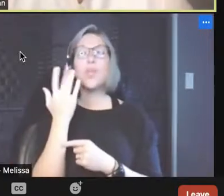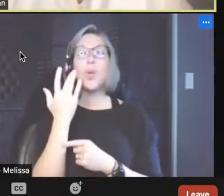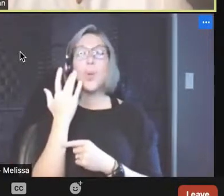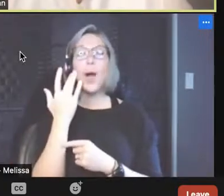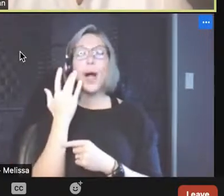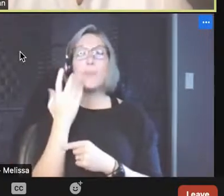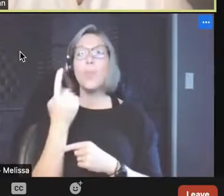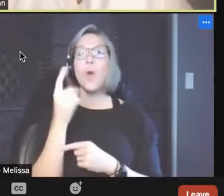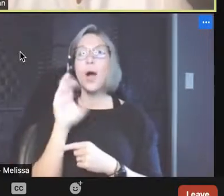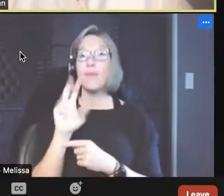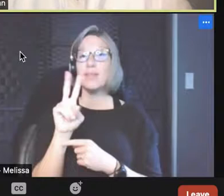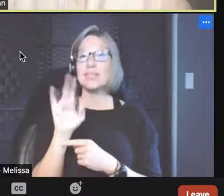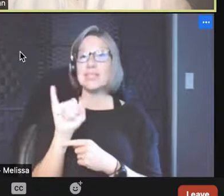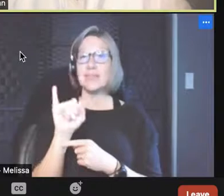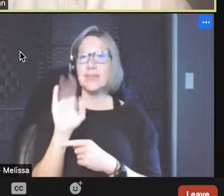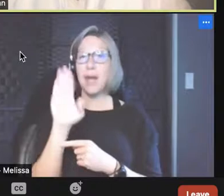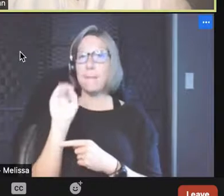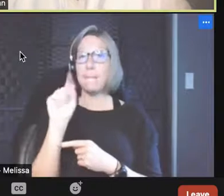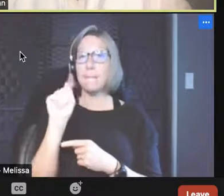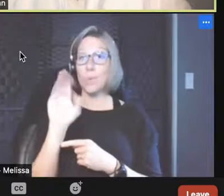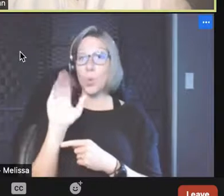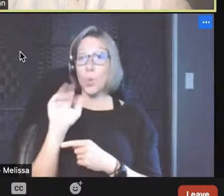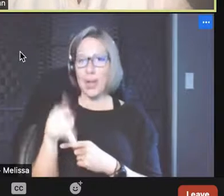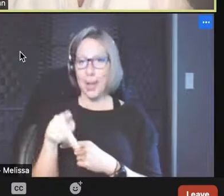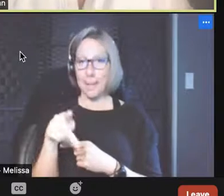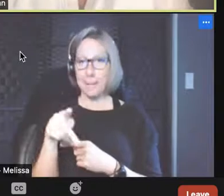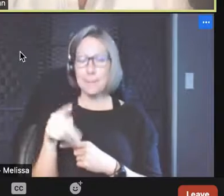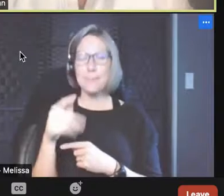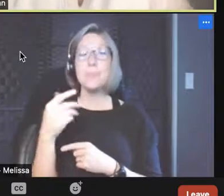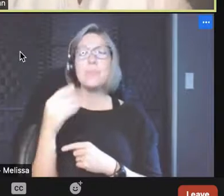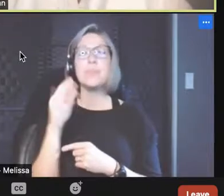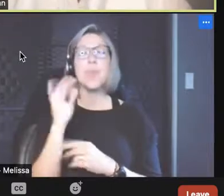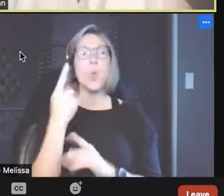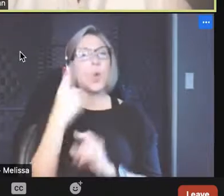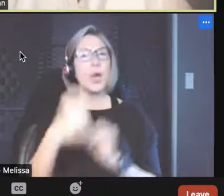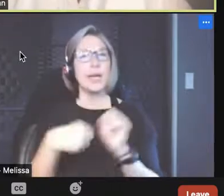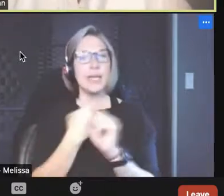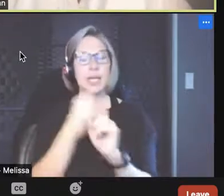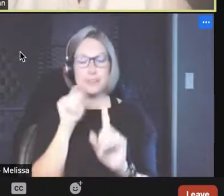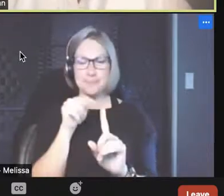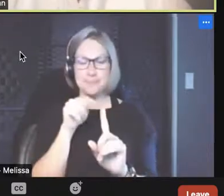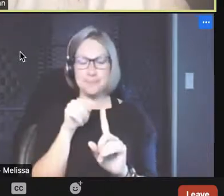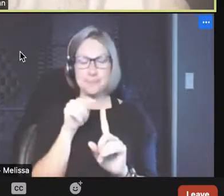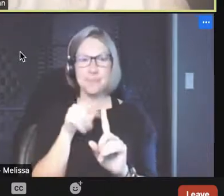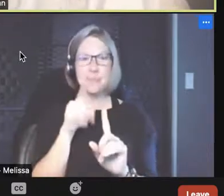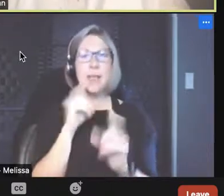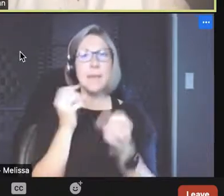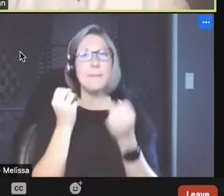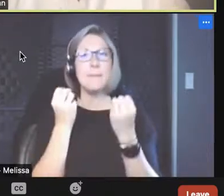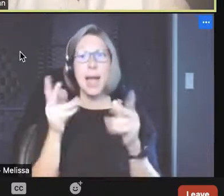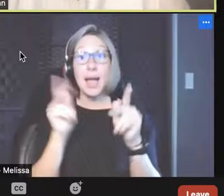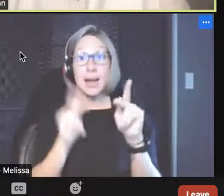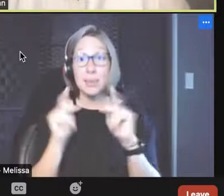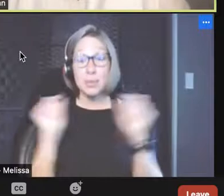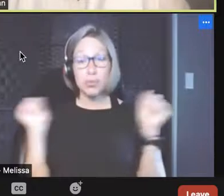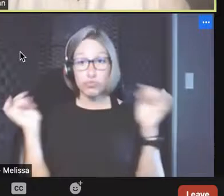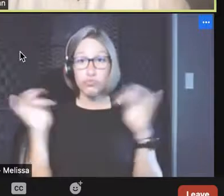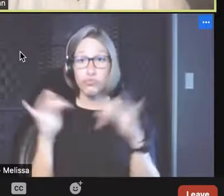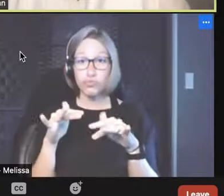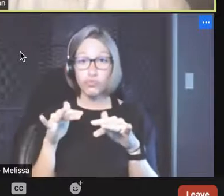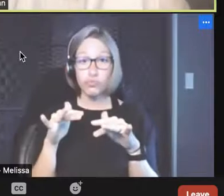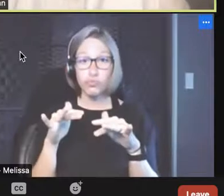CVI boot camps, there was a particular year where a number of people that attended the boot camp to learn